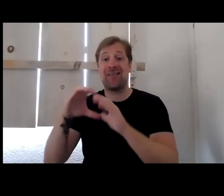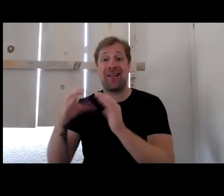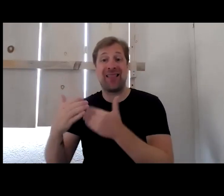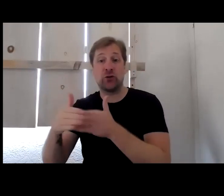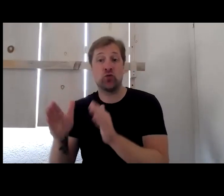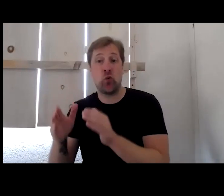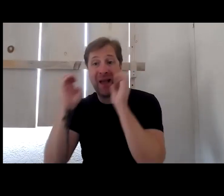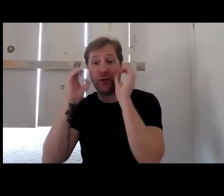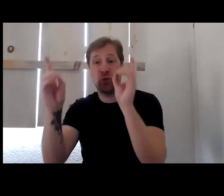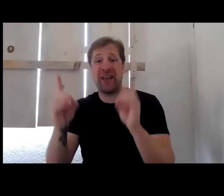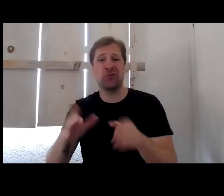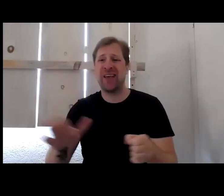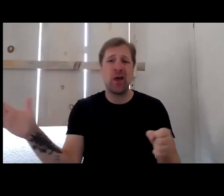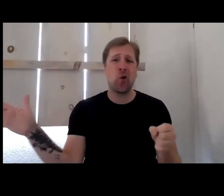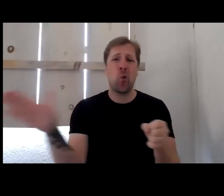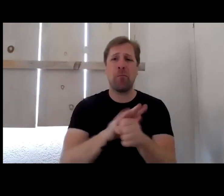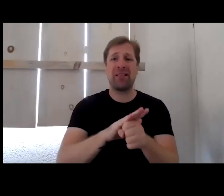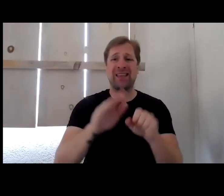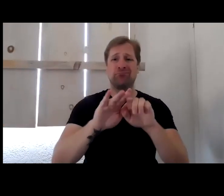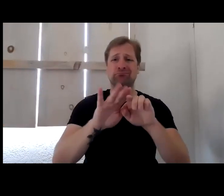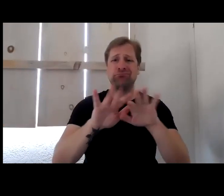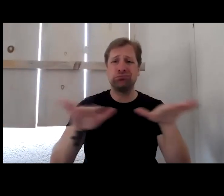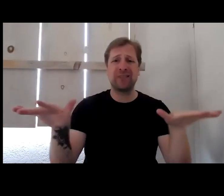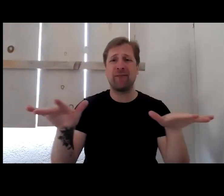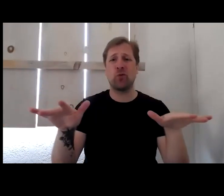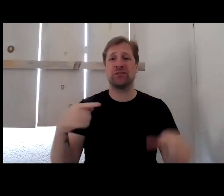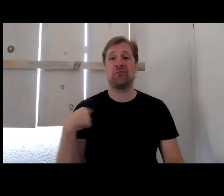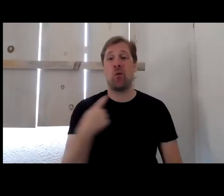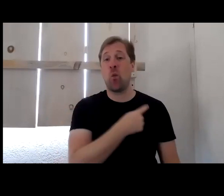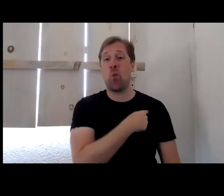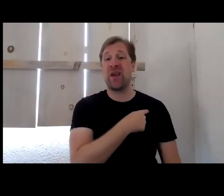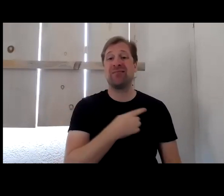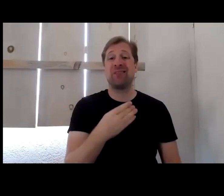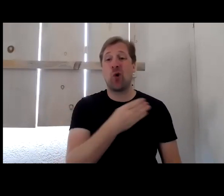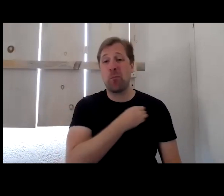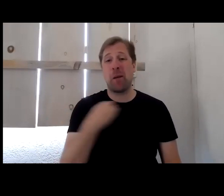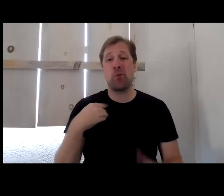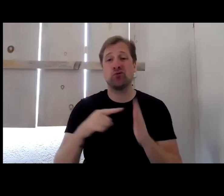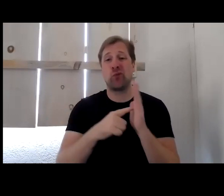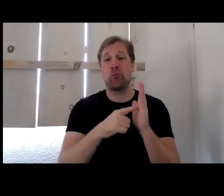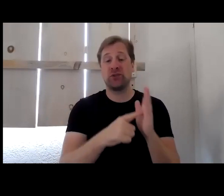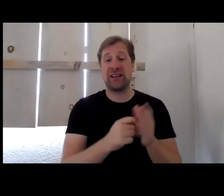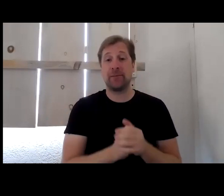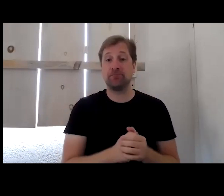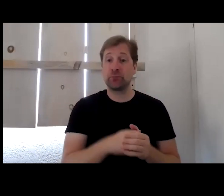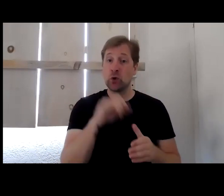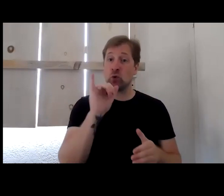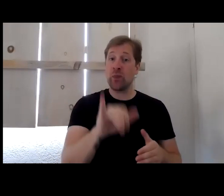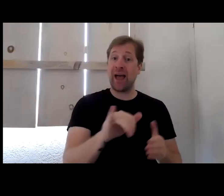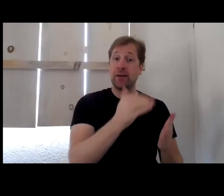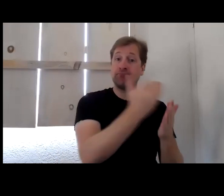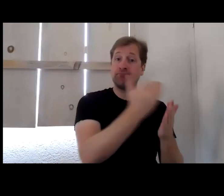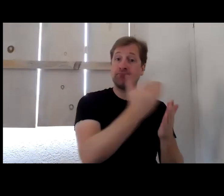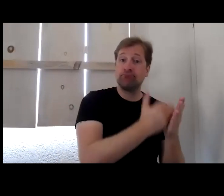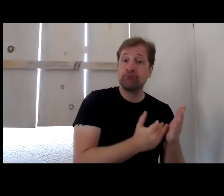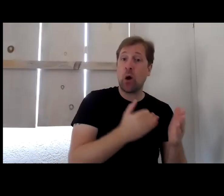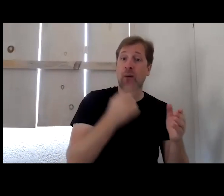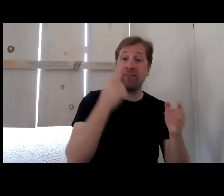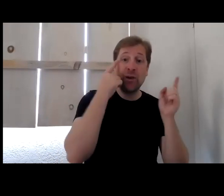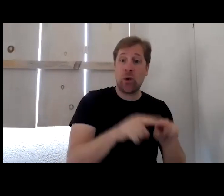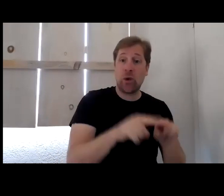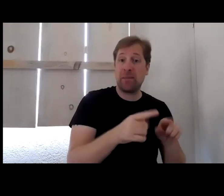diversity of what we represent. So the sections of this tentative agreement are distance